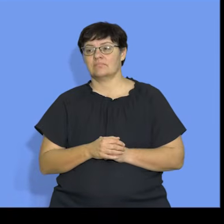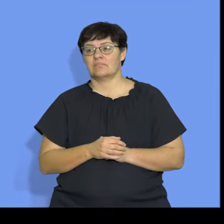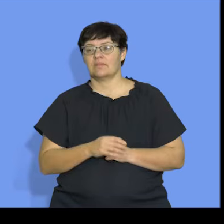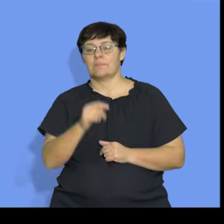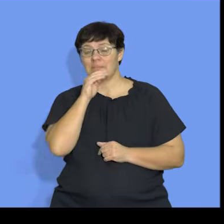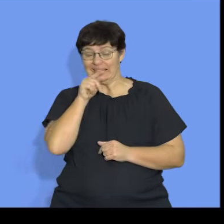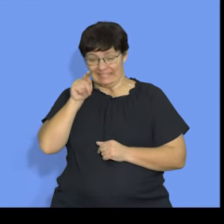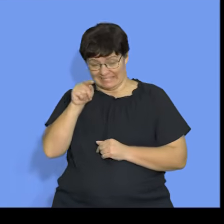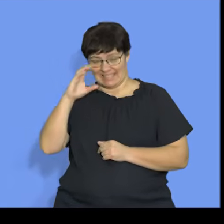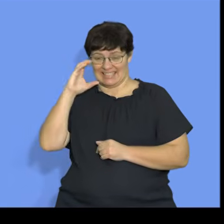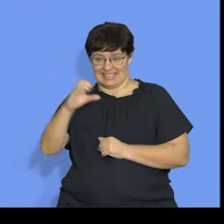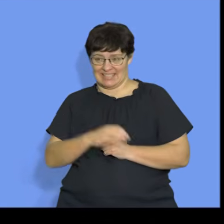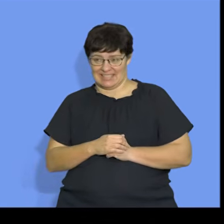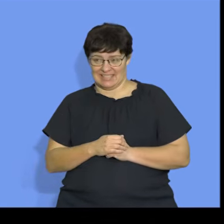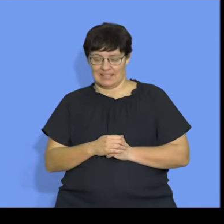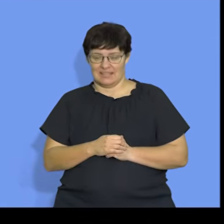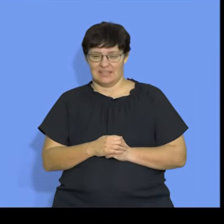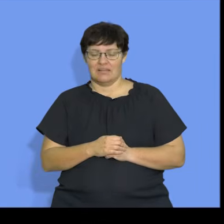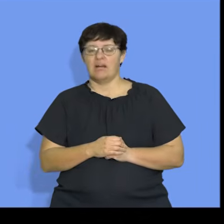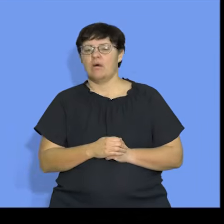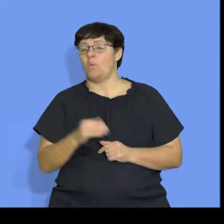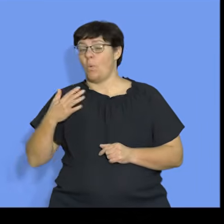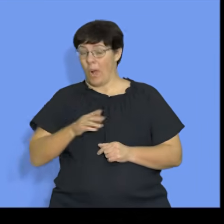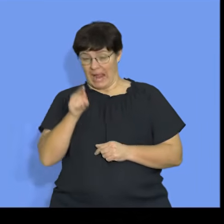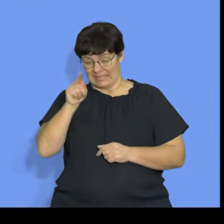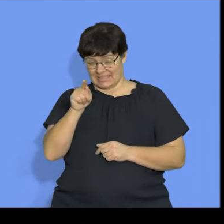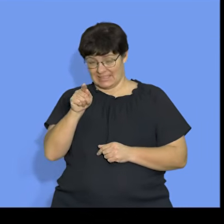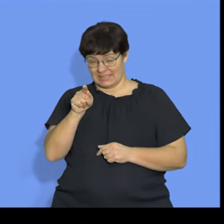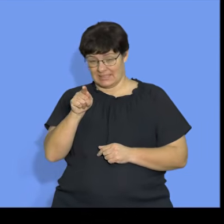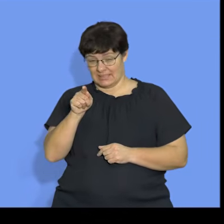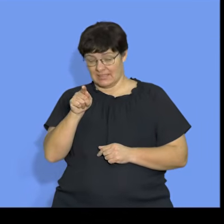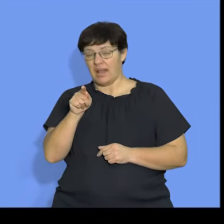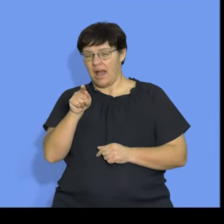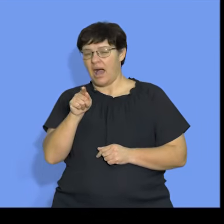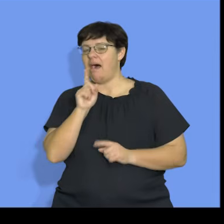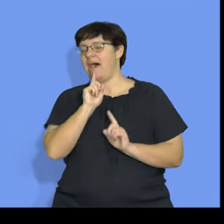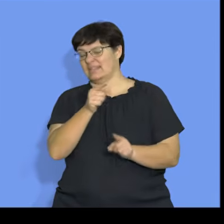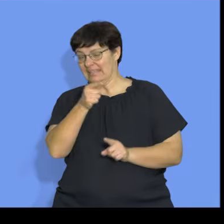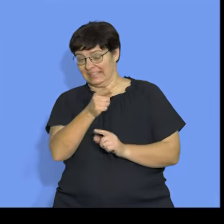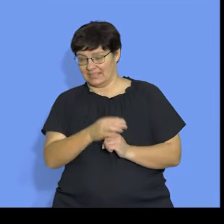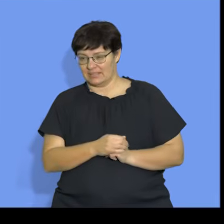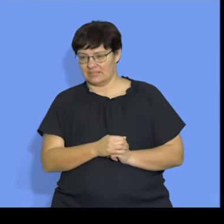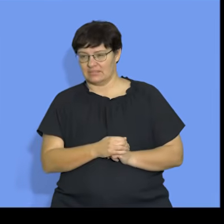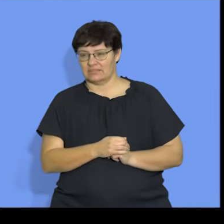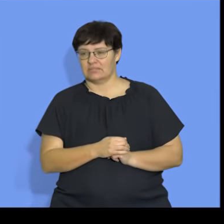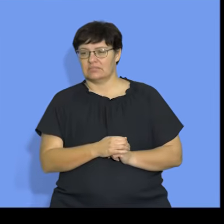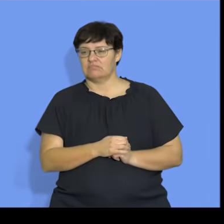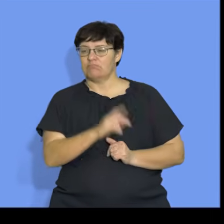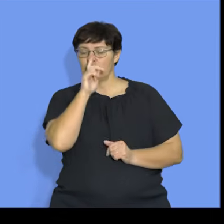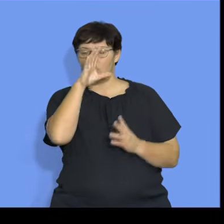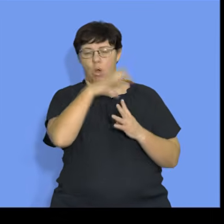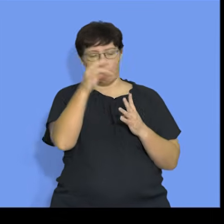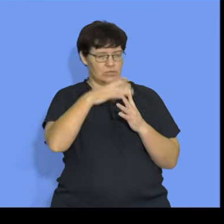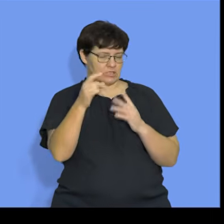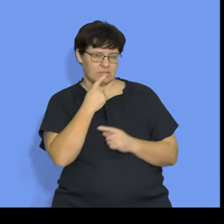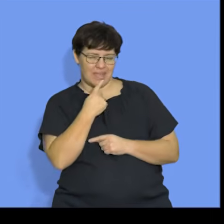is C. So that's the letter that we want to most probably be the answer. Let's look at our options though.